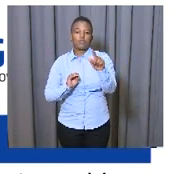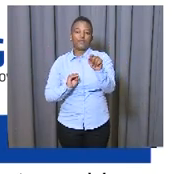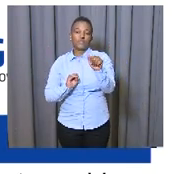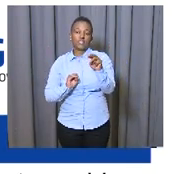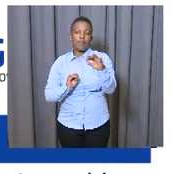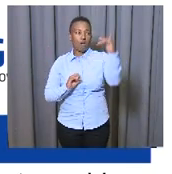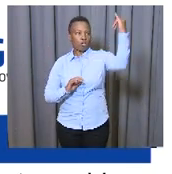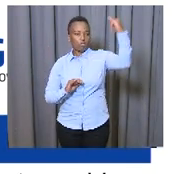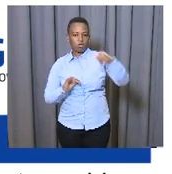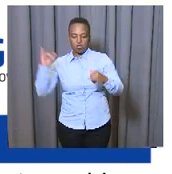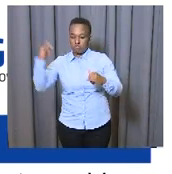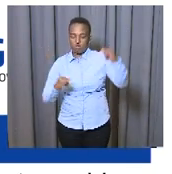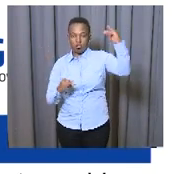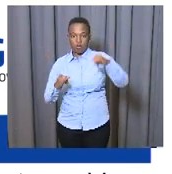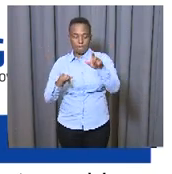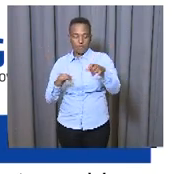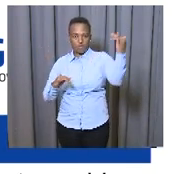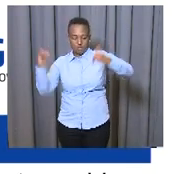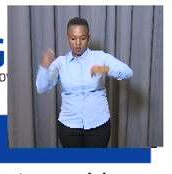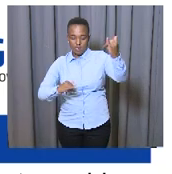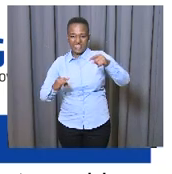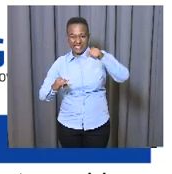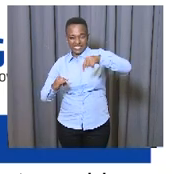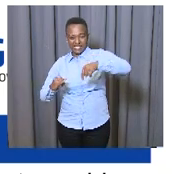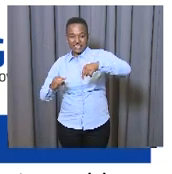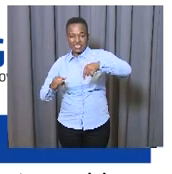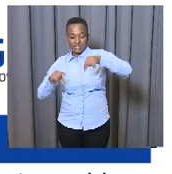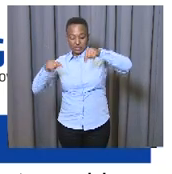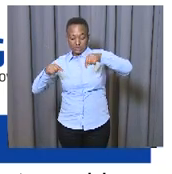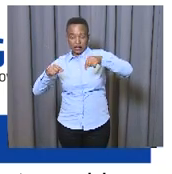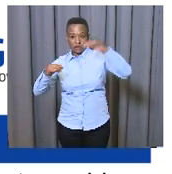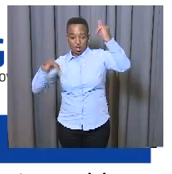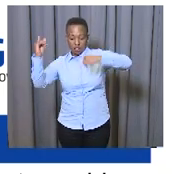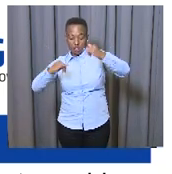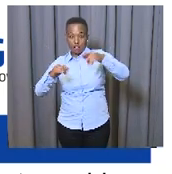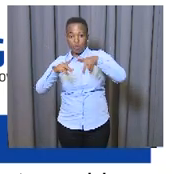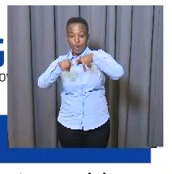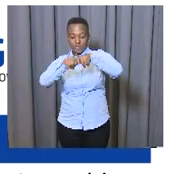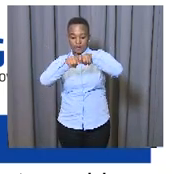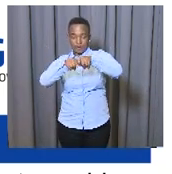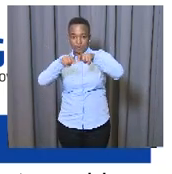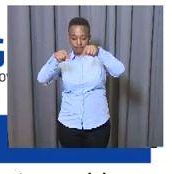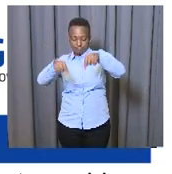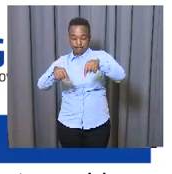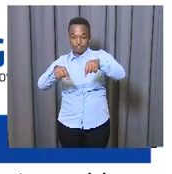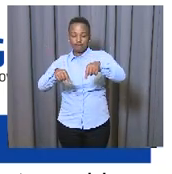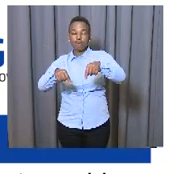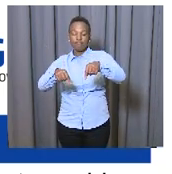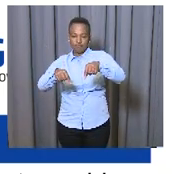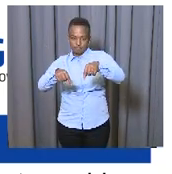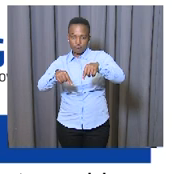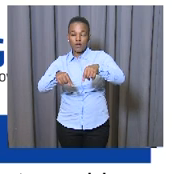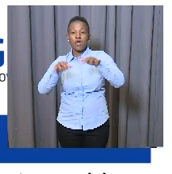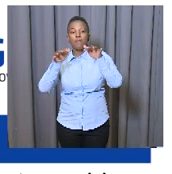arrivals, a lot of those people who were arriving there who would be, when tested, we would find that